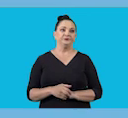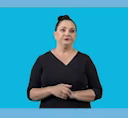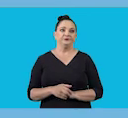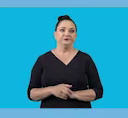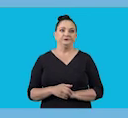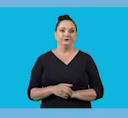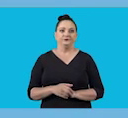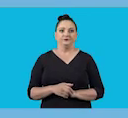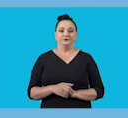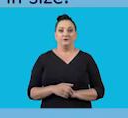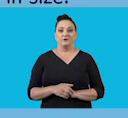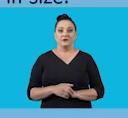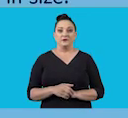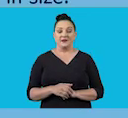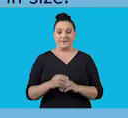Next question.